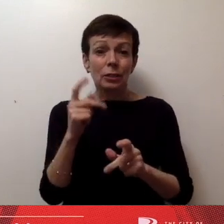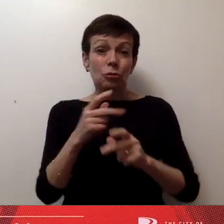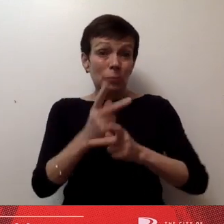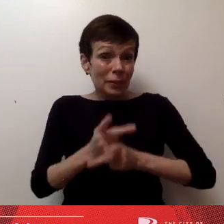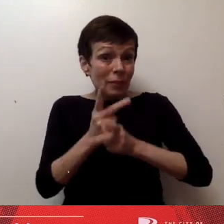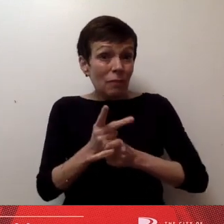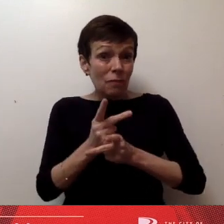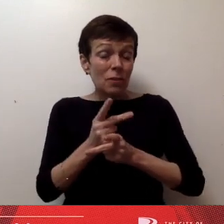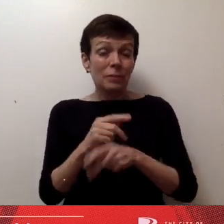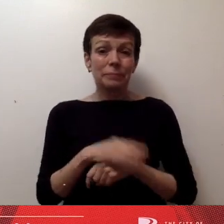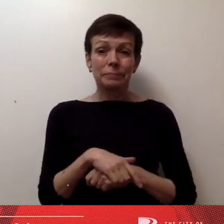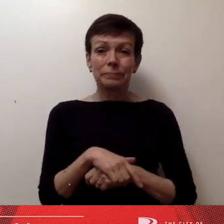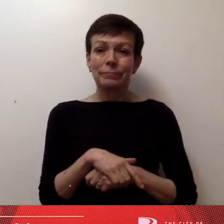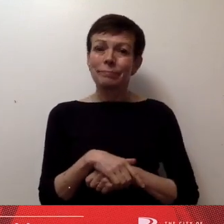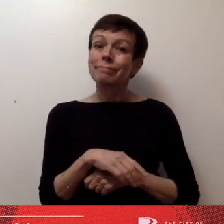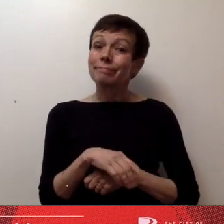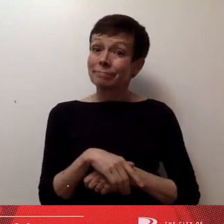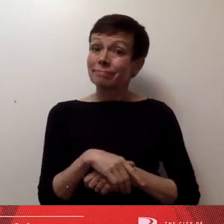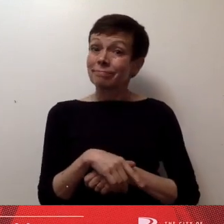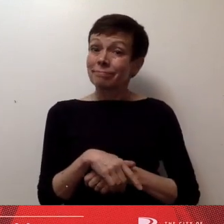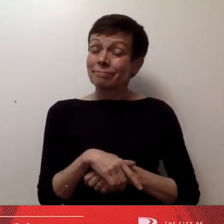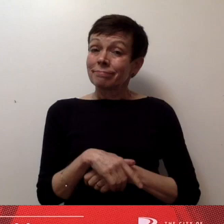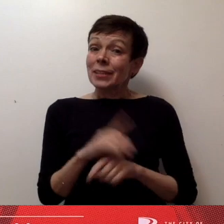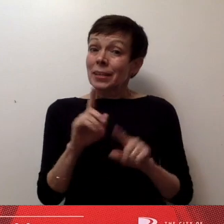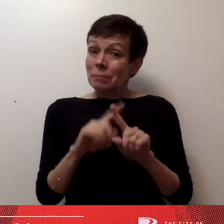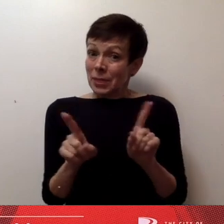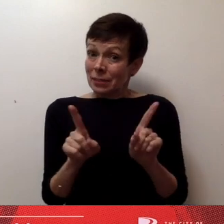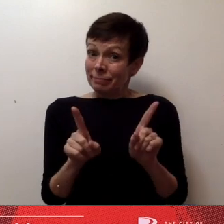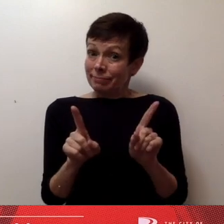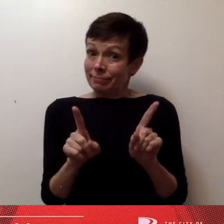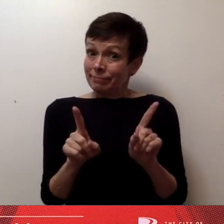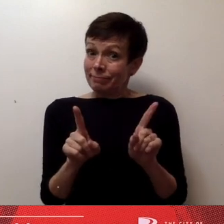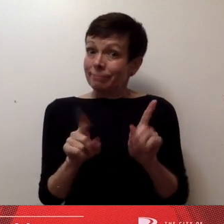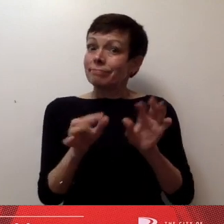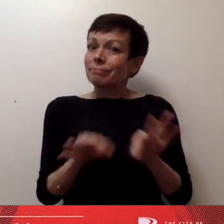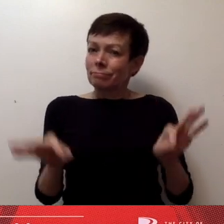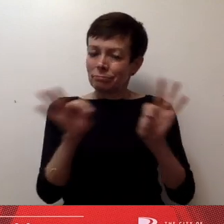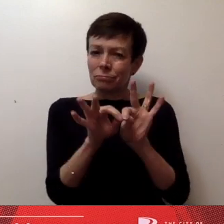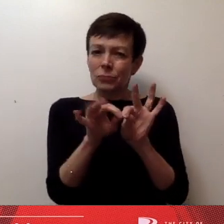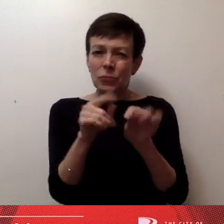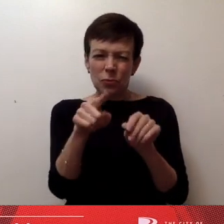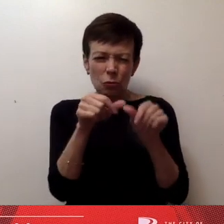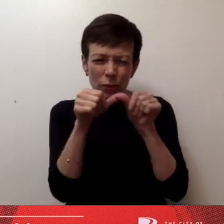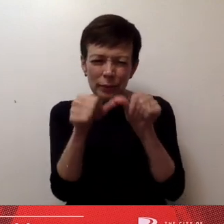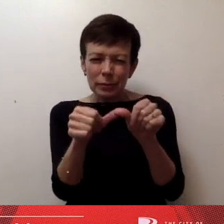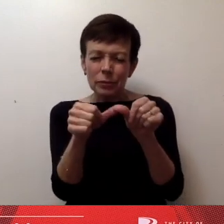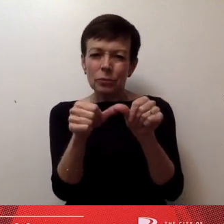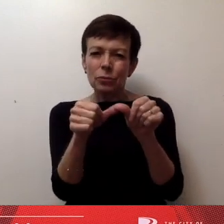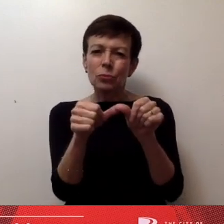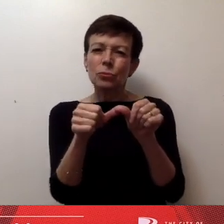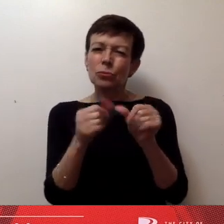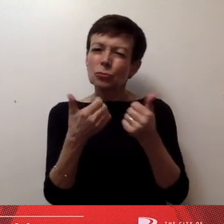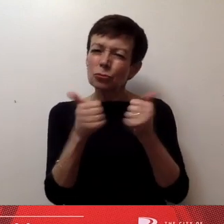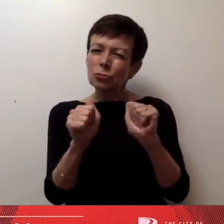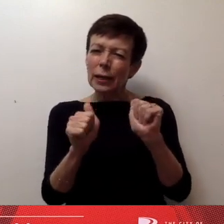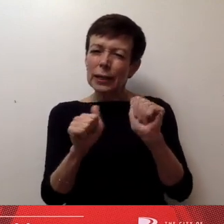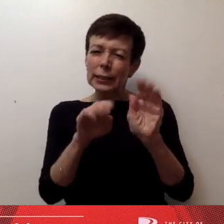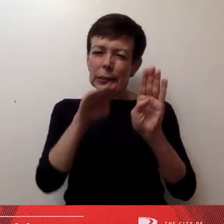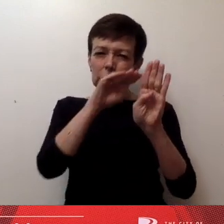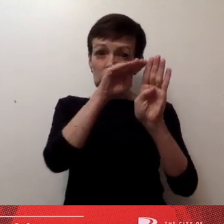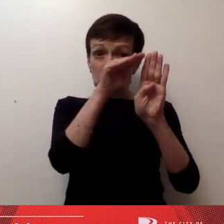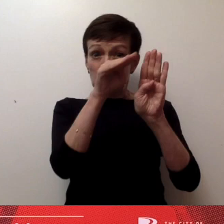precautions. However, it's absolutely imperative that we continue to do our part to flatten the curve in central